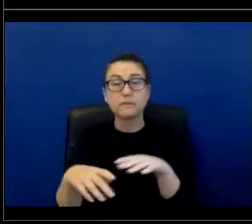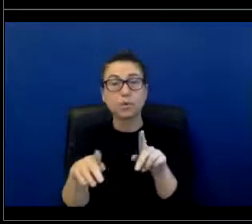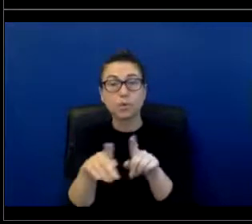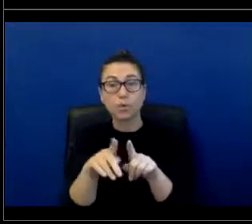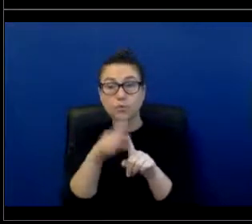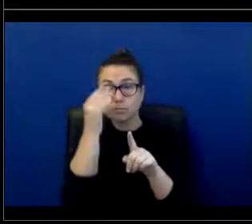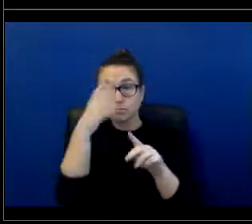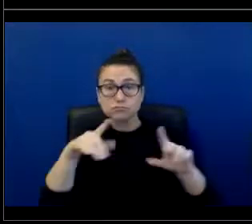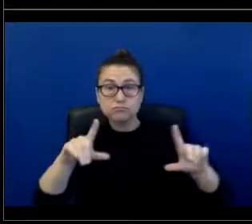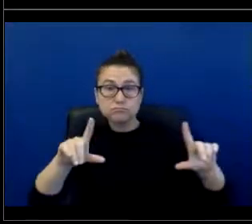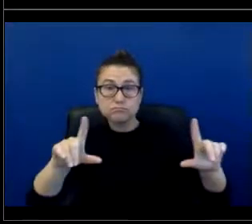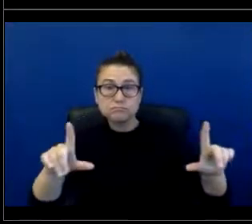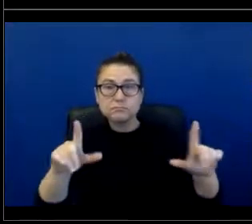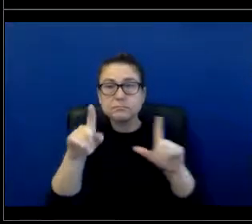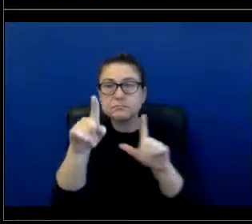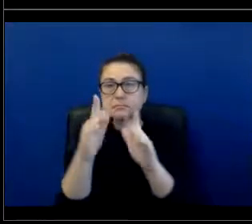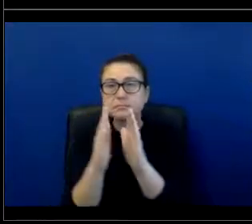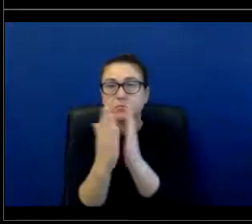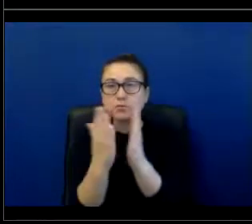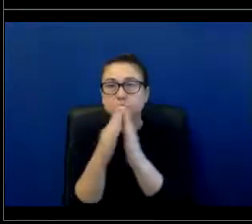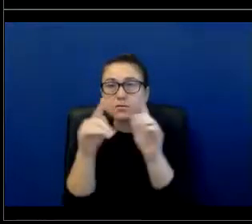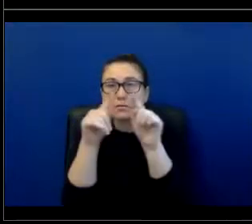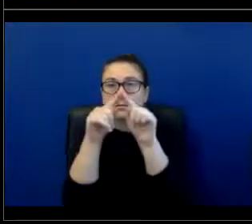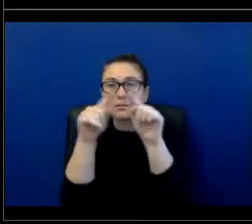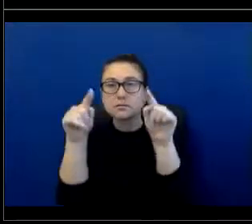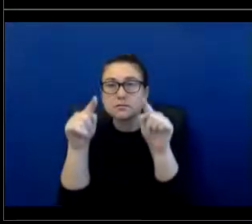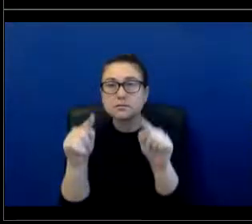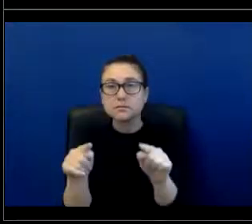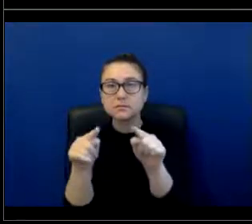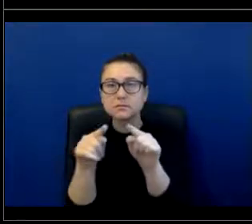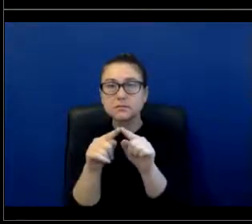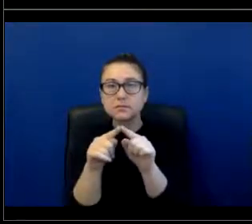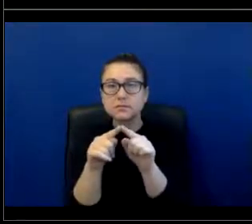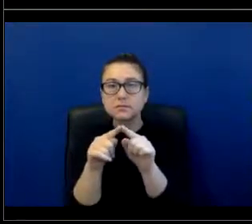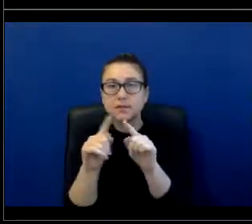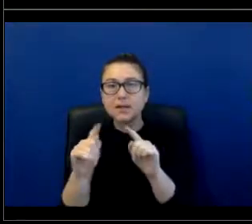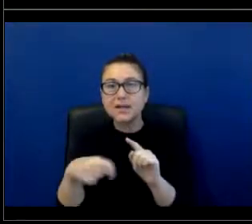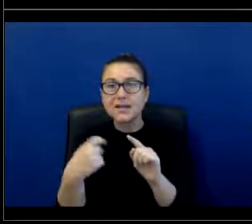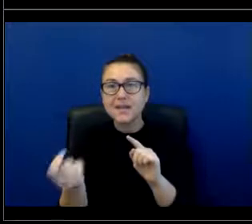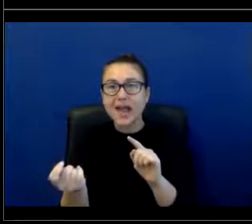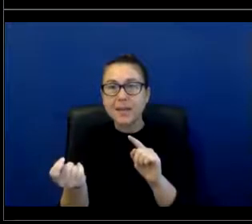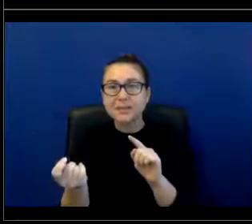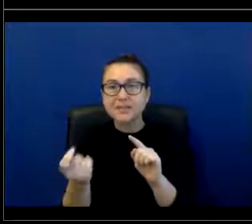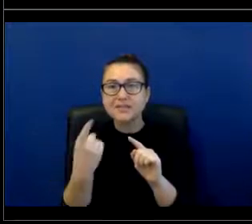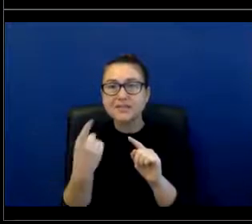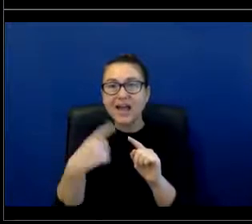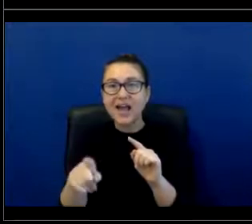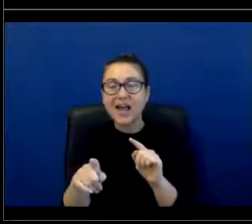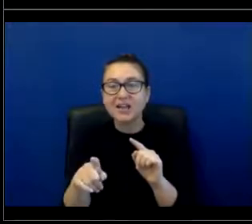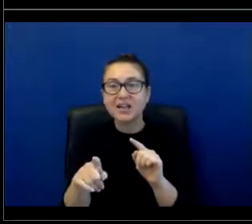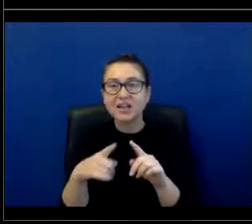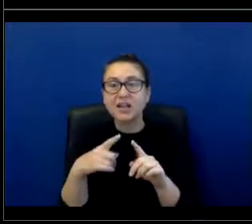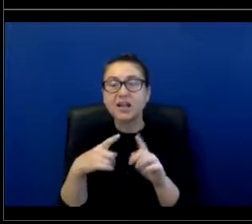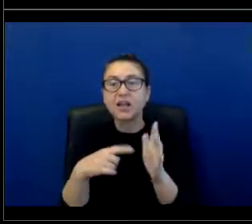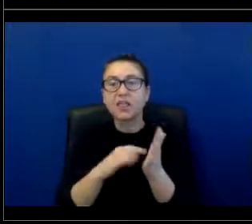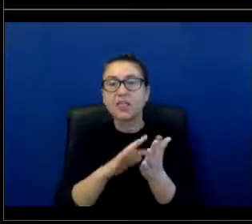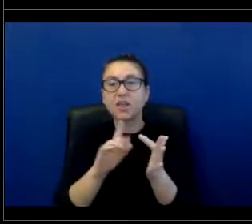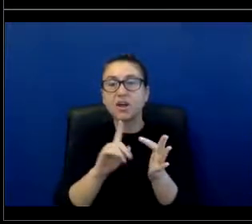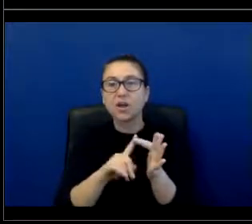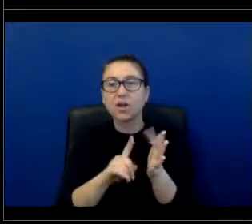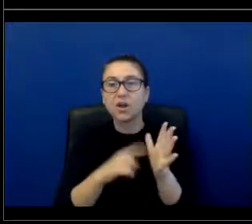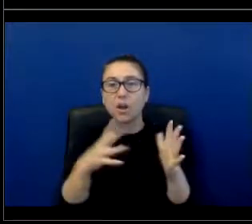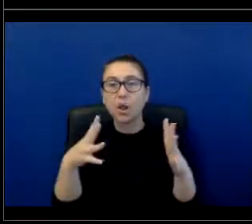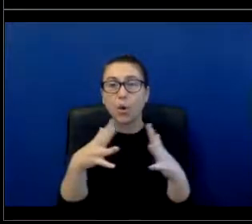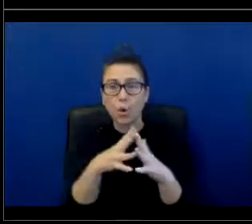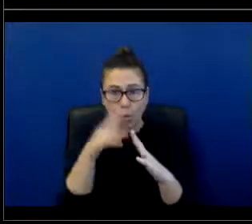picture there of the booklet Neighbours and the Law, which, as I mentioned at the start, is available in all public libraries. And